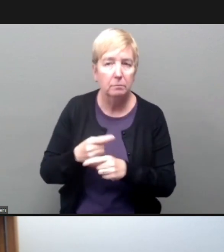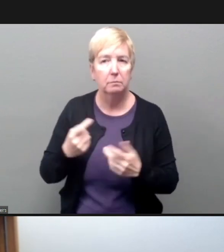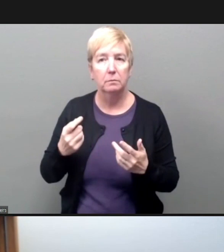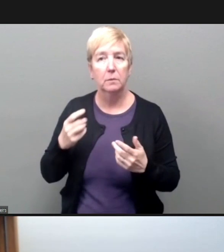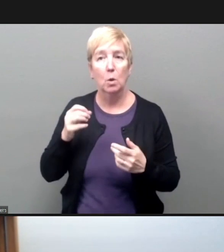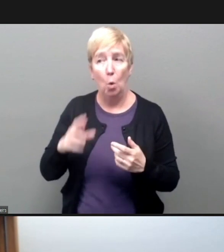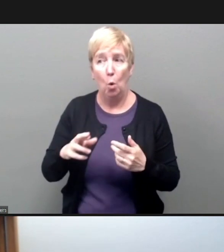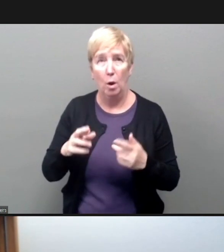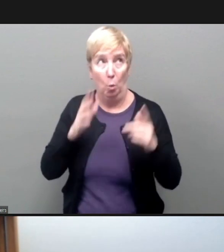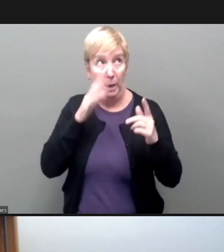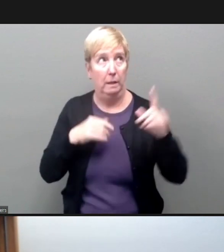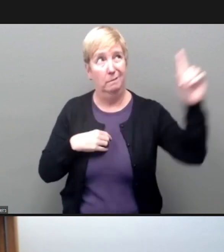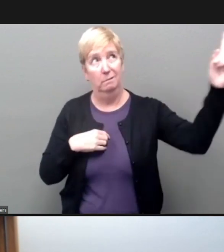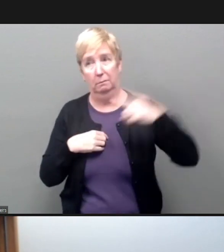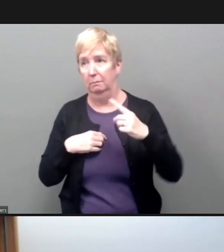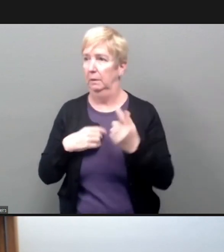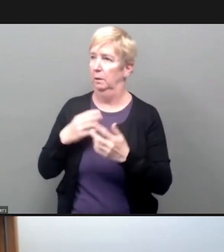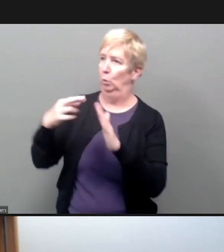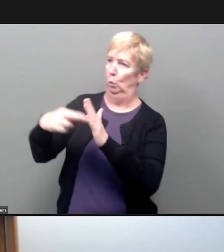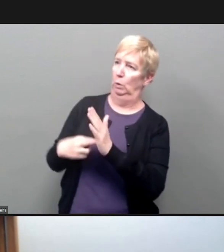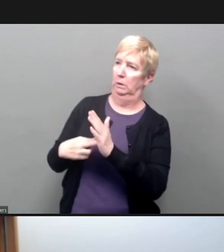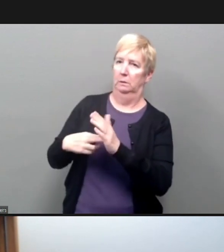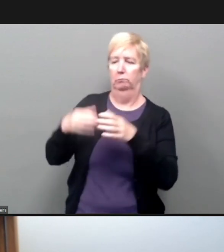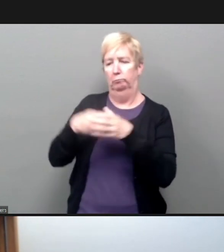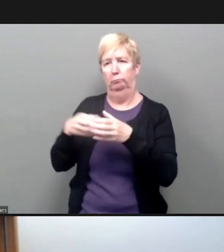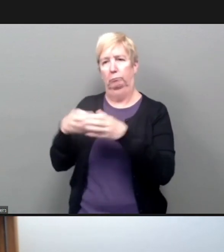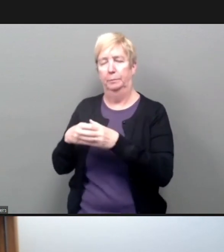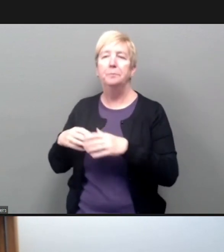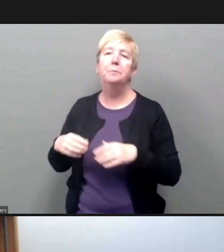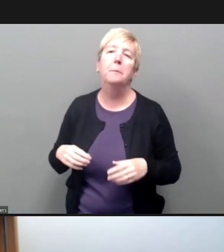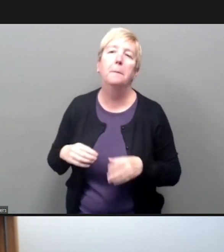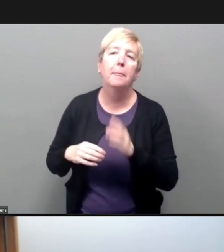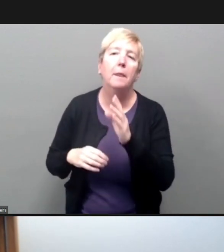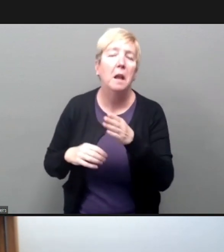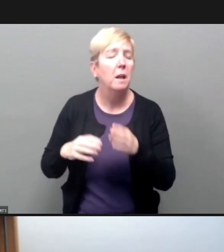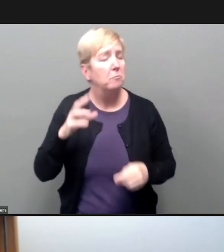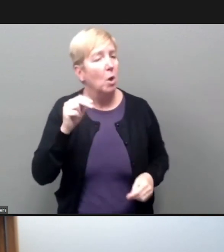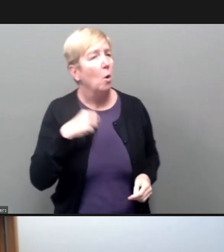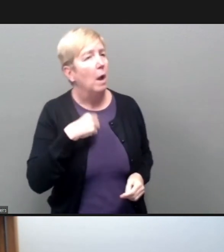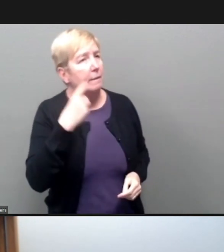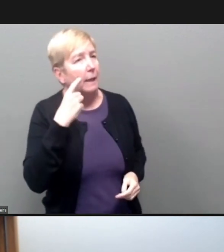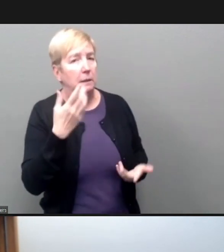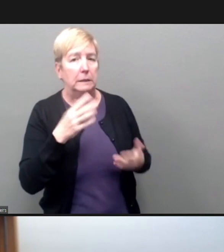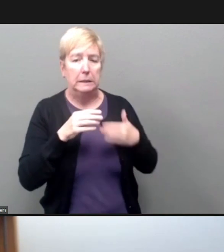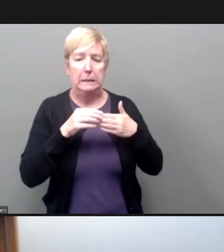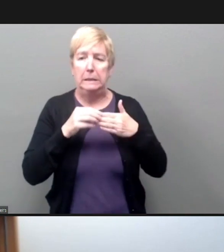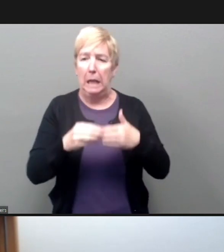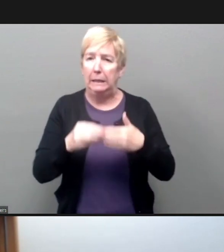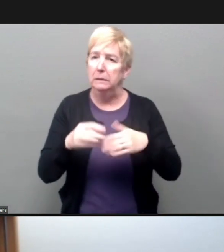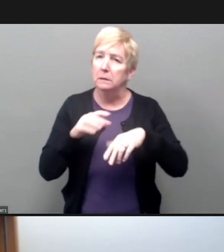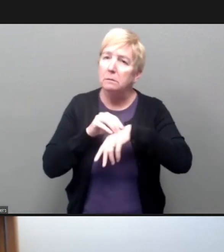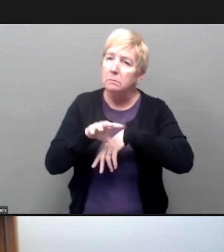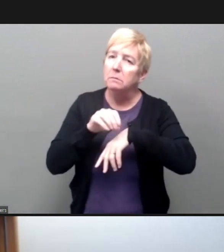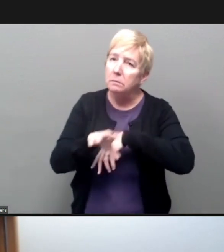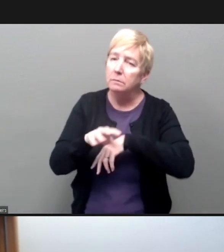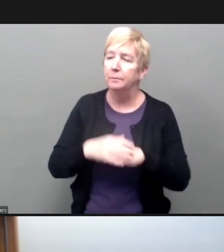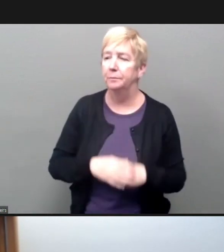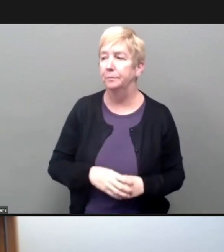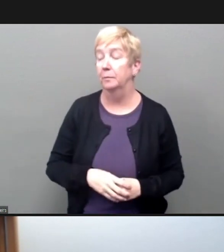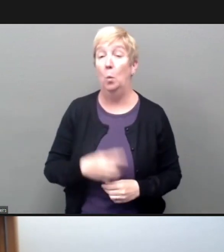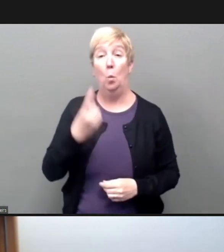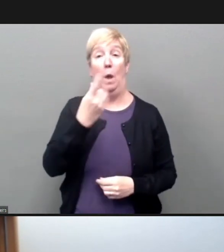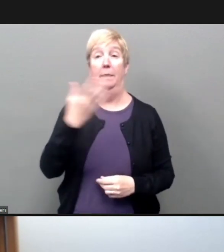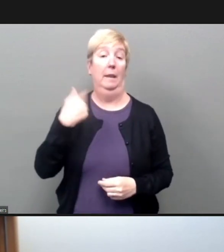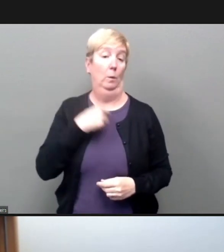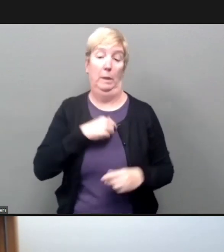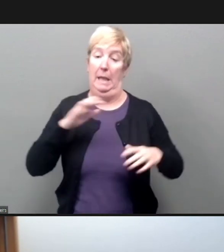Yeah, as I look ahead, I'm thinking it's going to be guidance like it was last time. I think a piece of guidance we haven't trotted out in a long time that